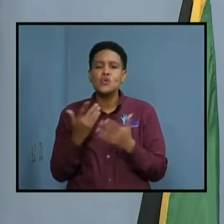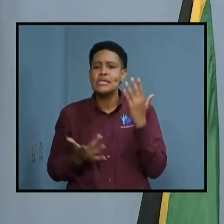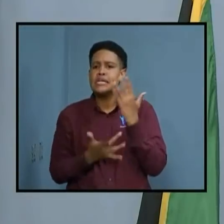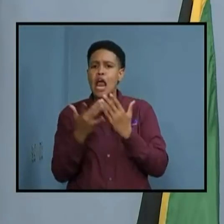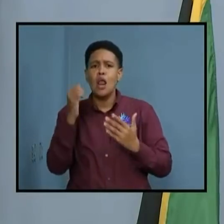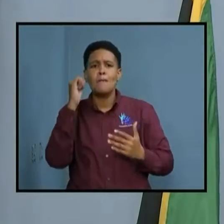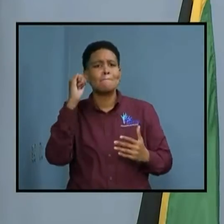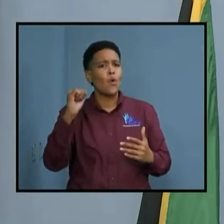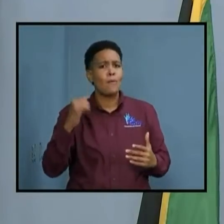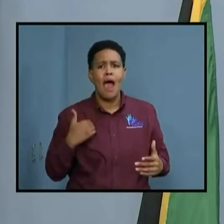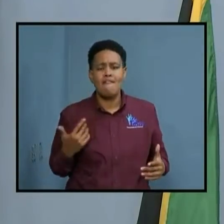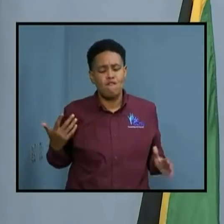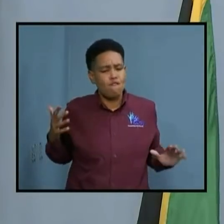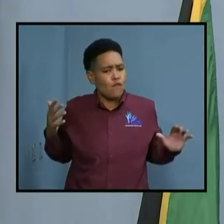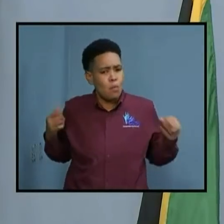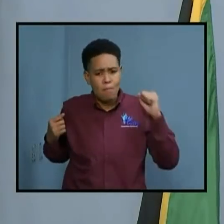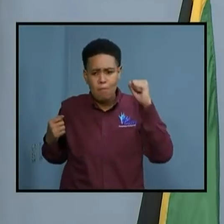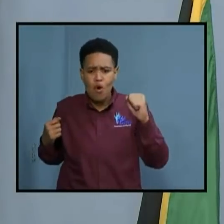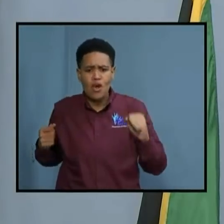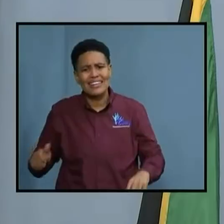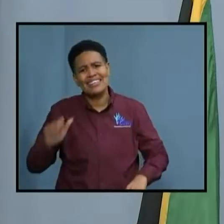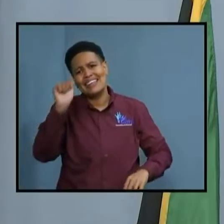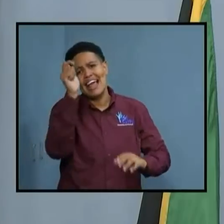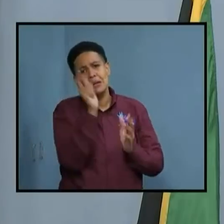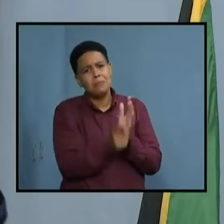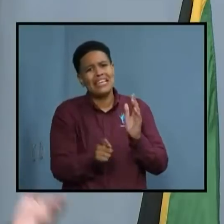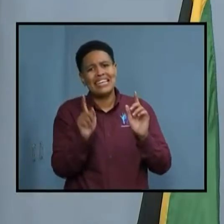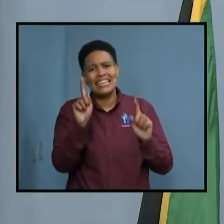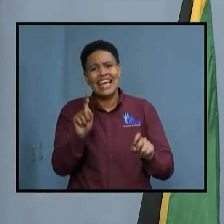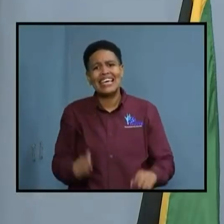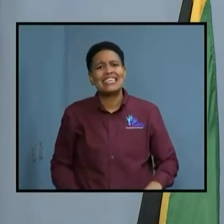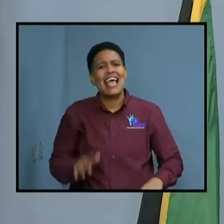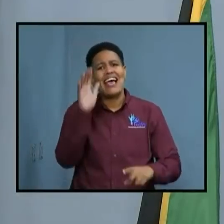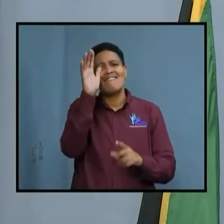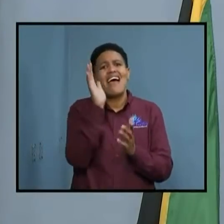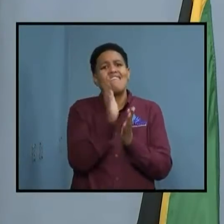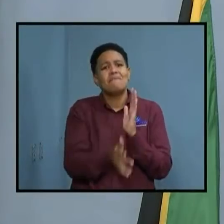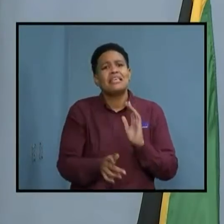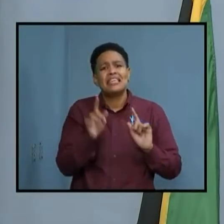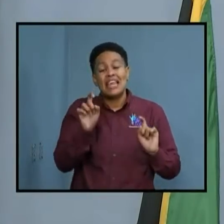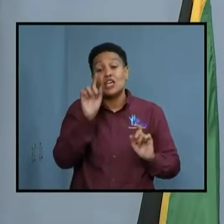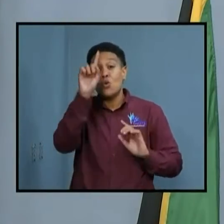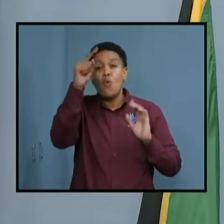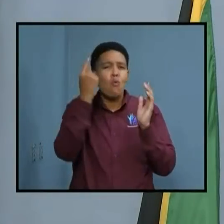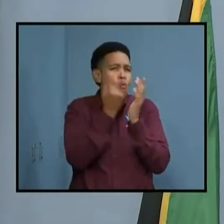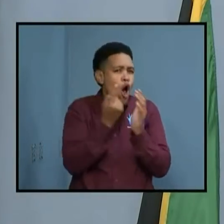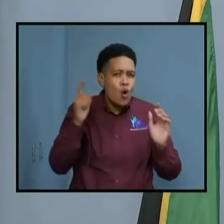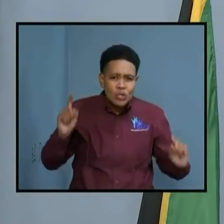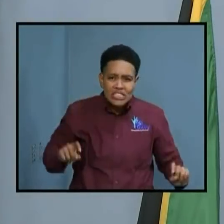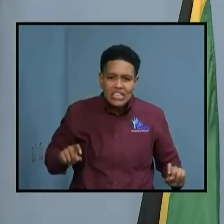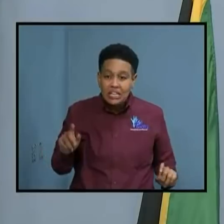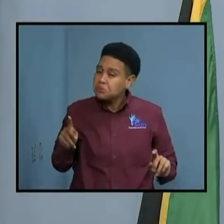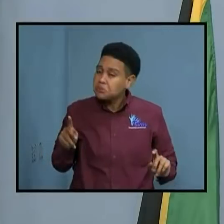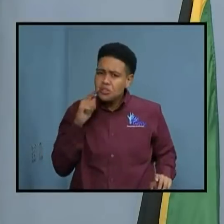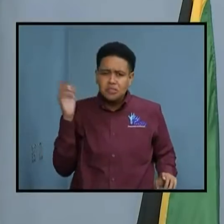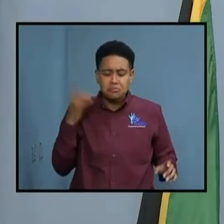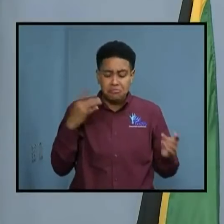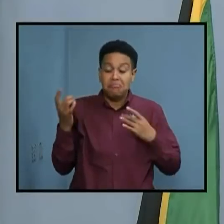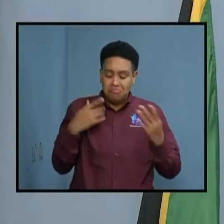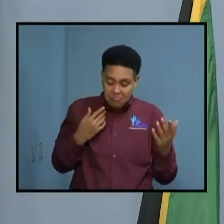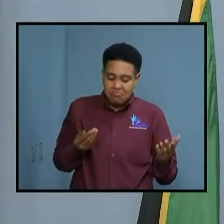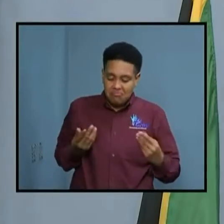technology that is a 10-minute test, a 5-minute test, a 1-hour test. You